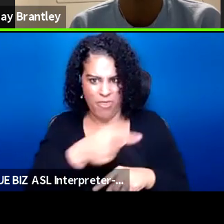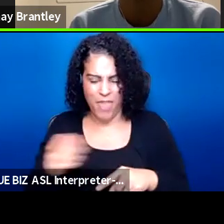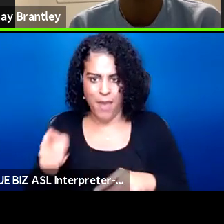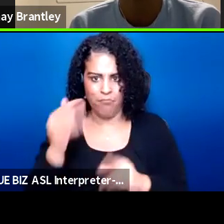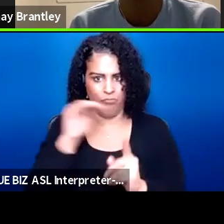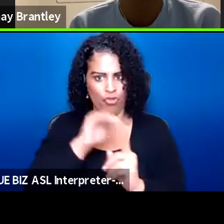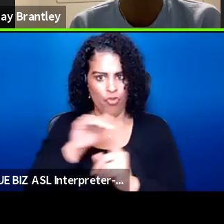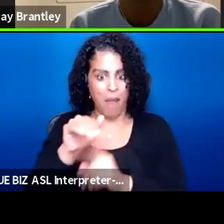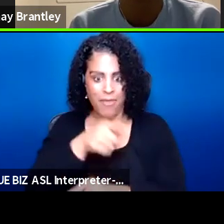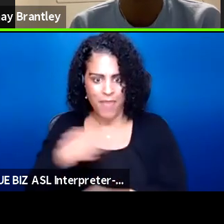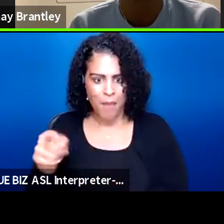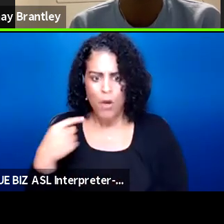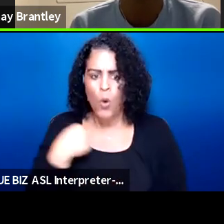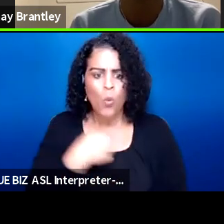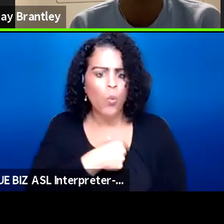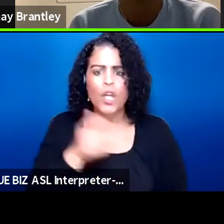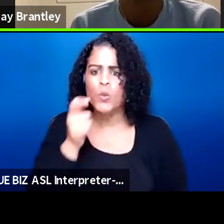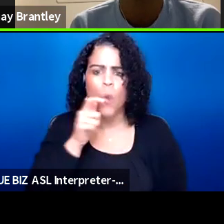that